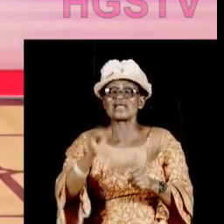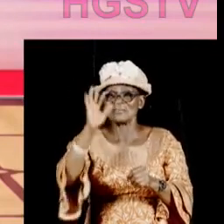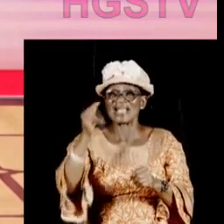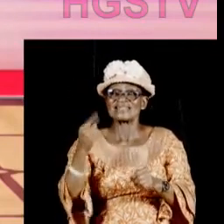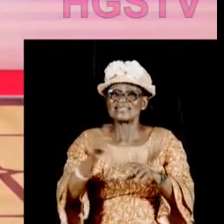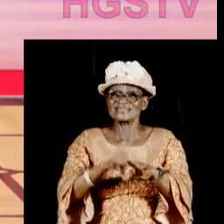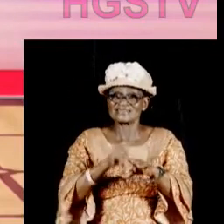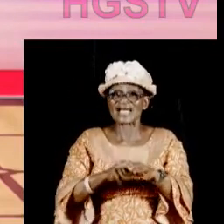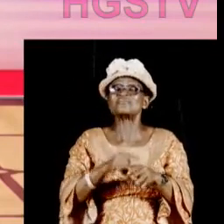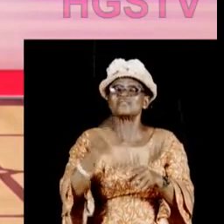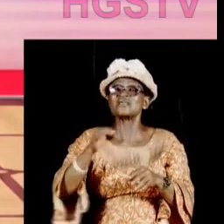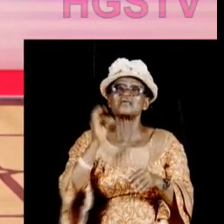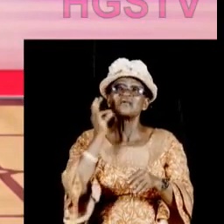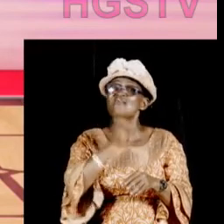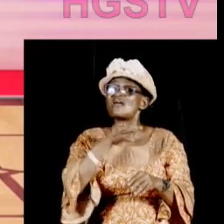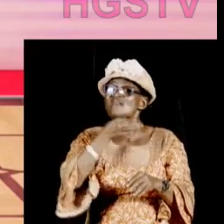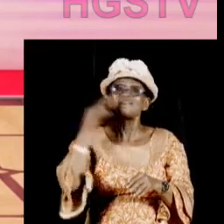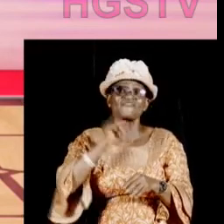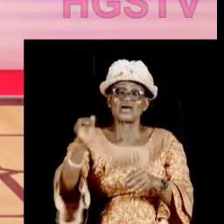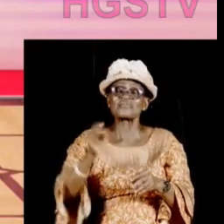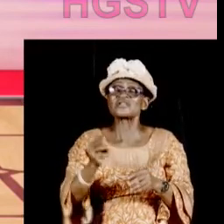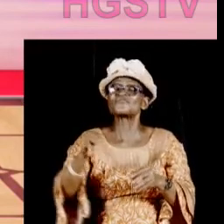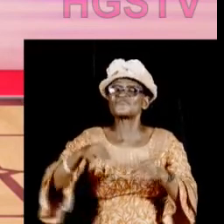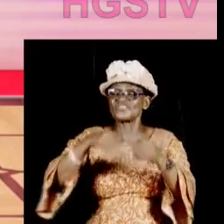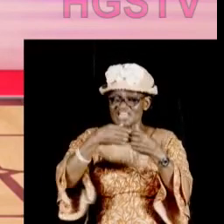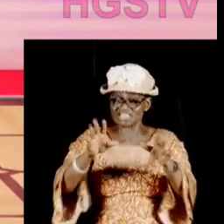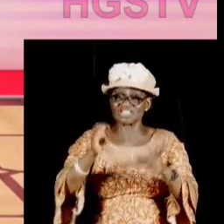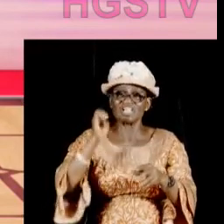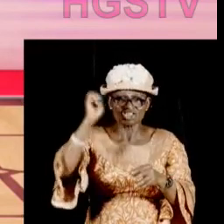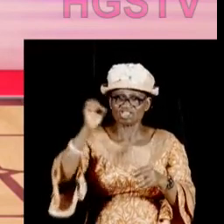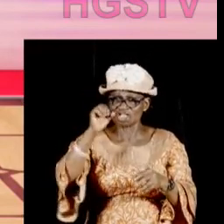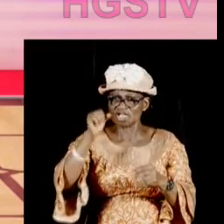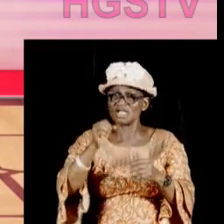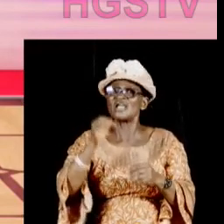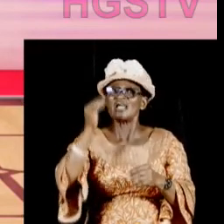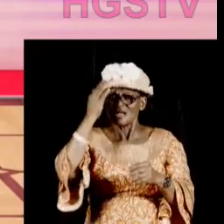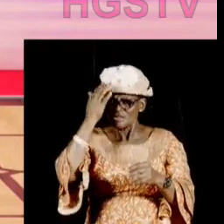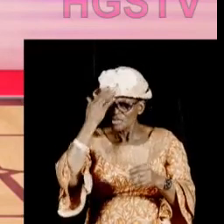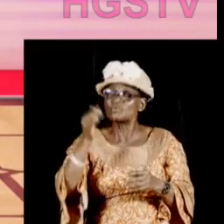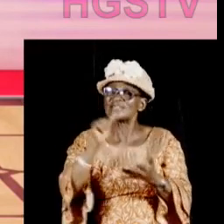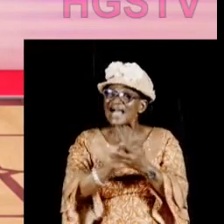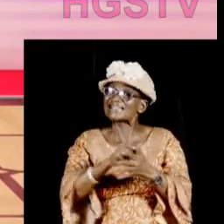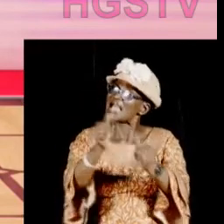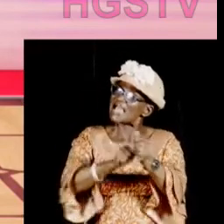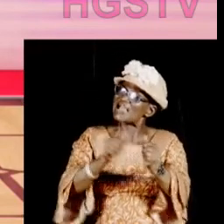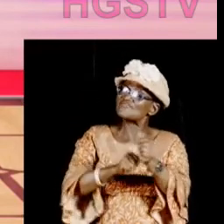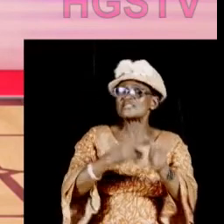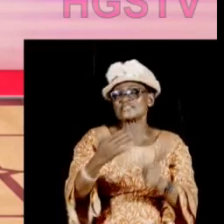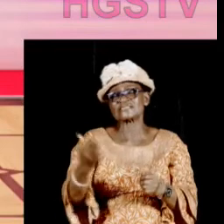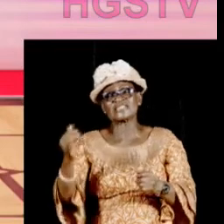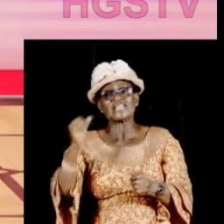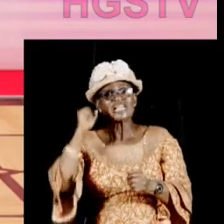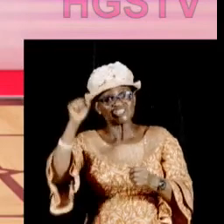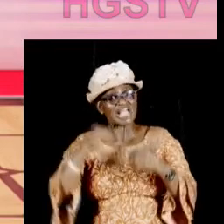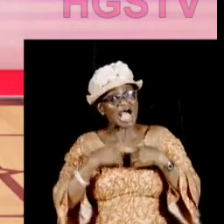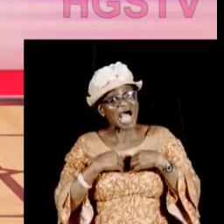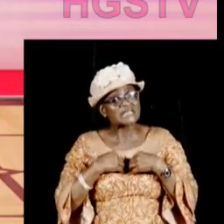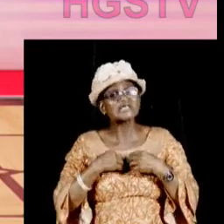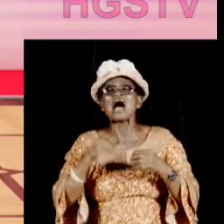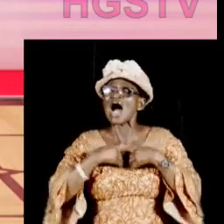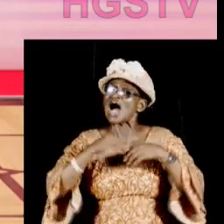she came back. She discovered house has gone, farm has gone, all that she had has gone.